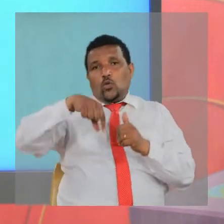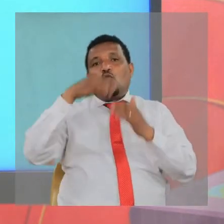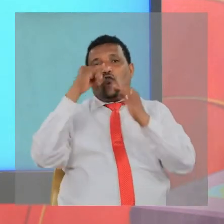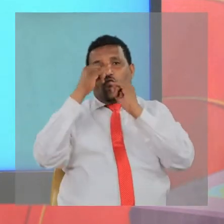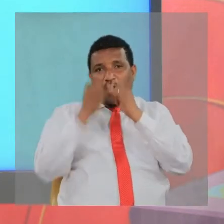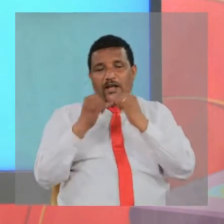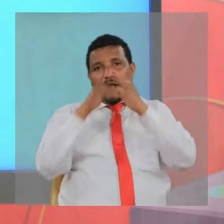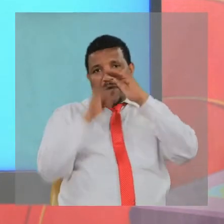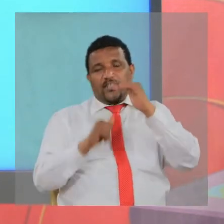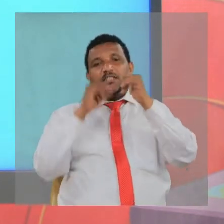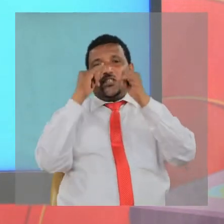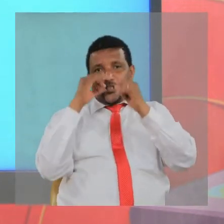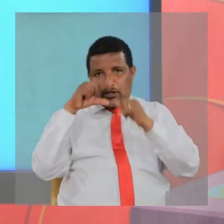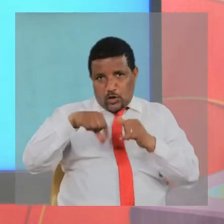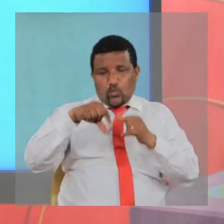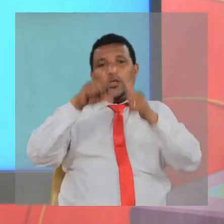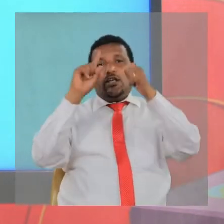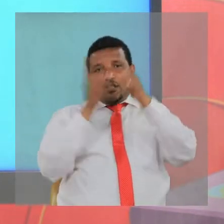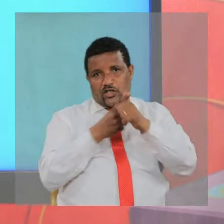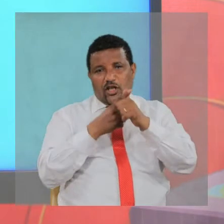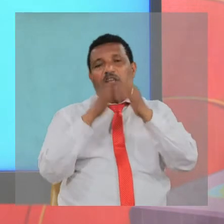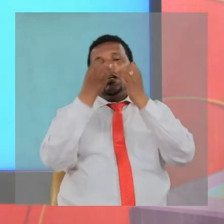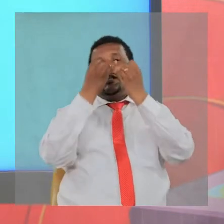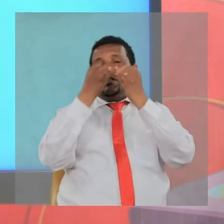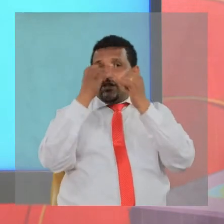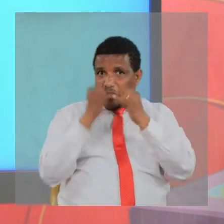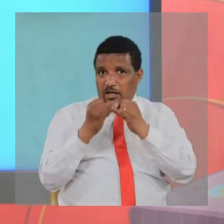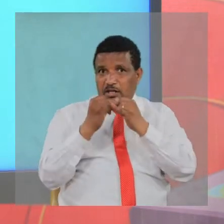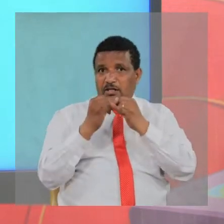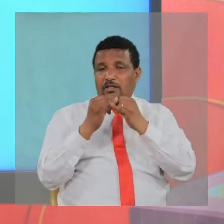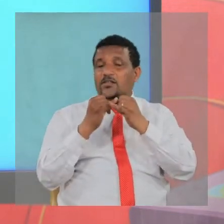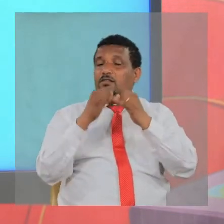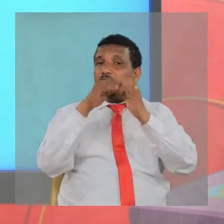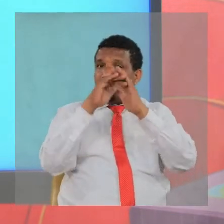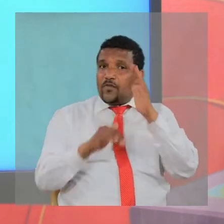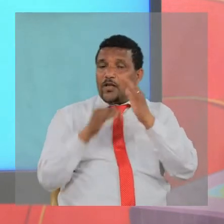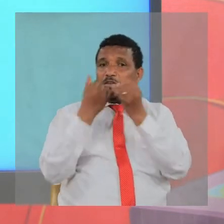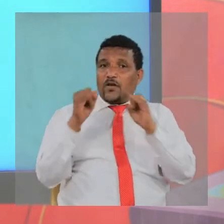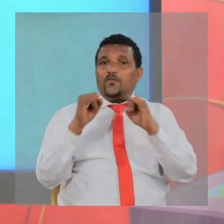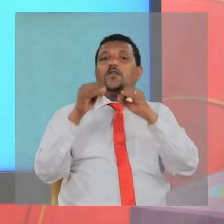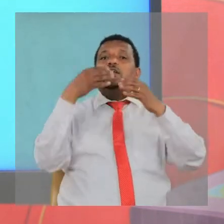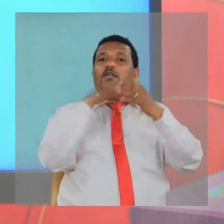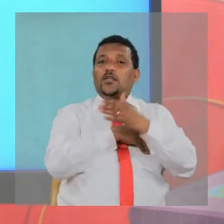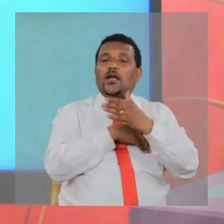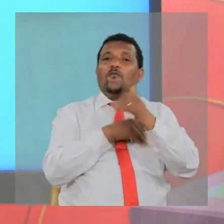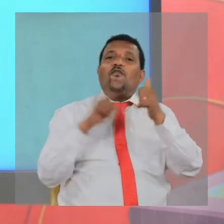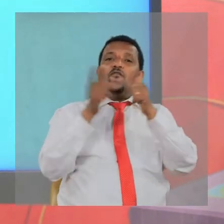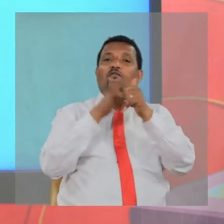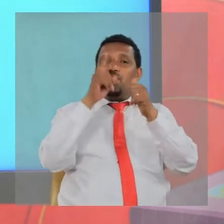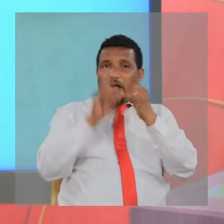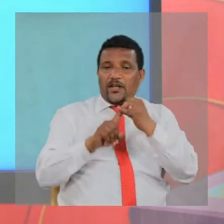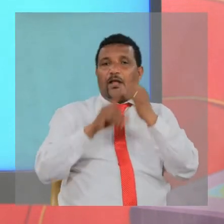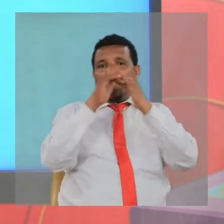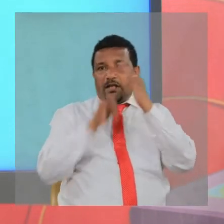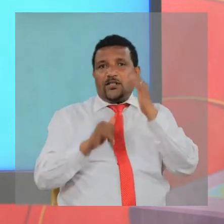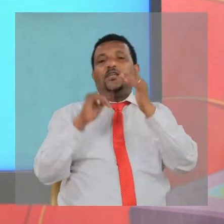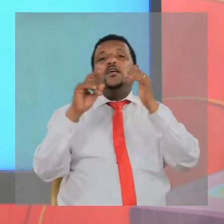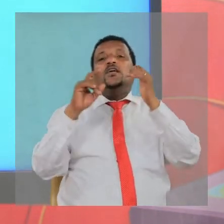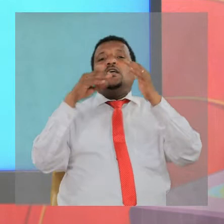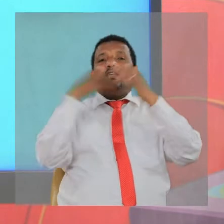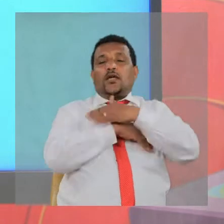final minus Q initial divided by income final minus income initial multiplied by income final